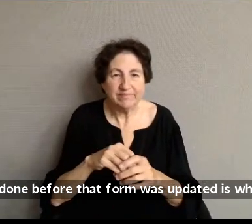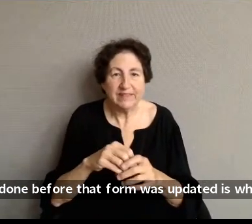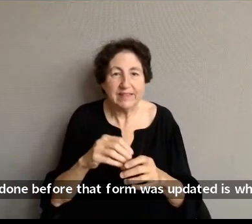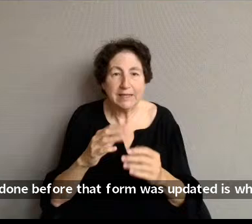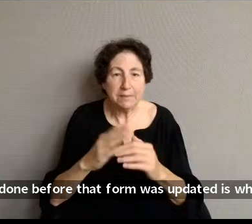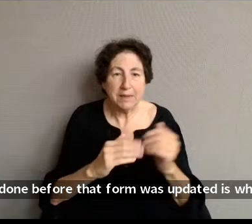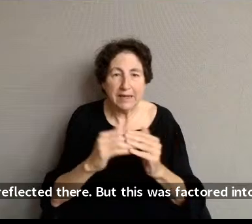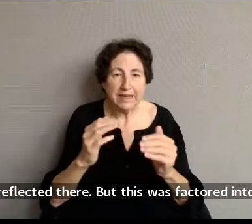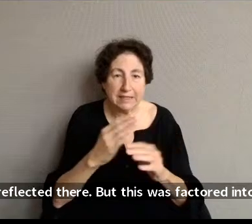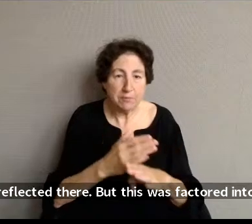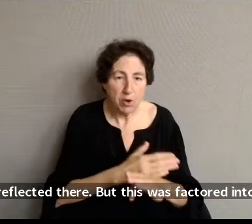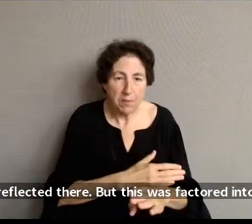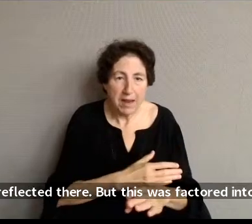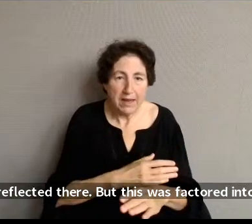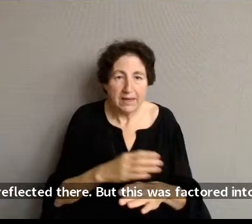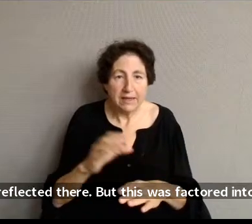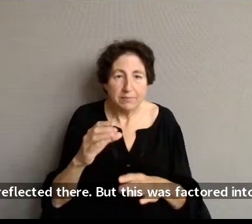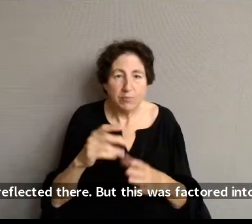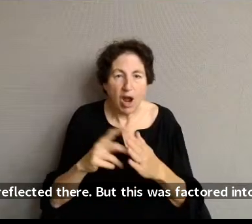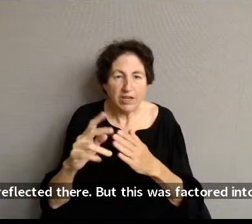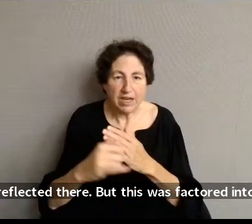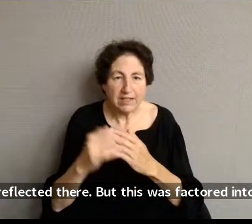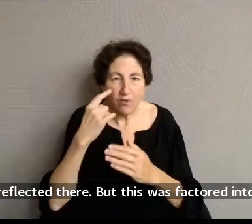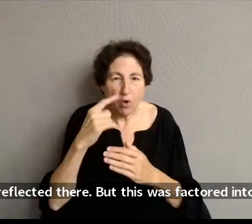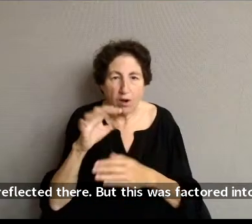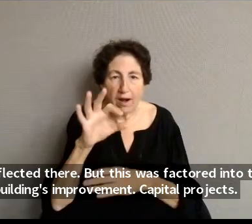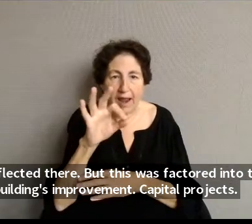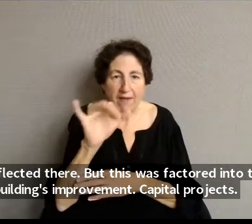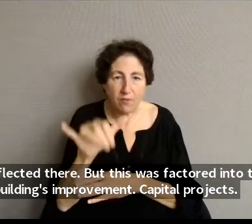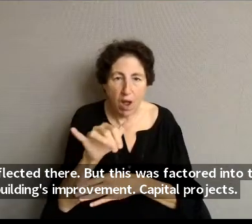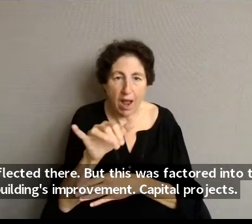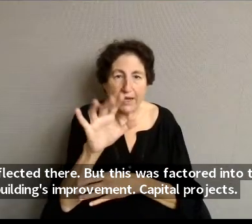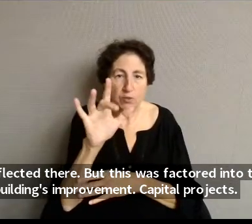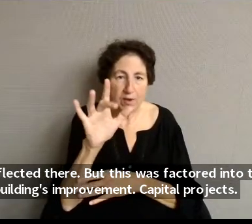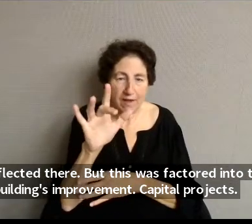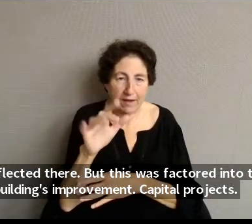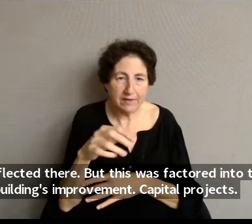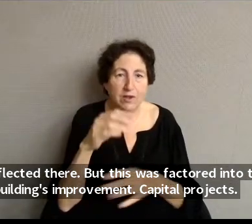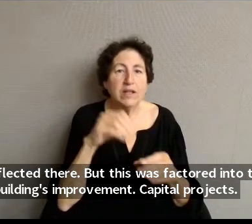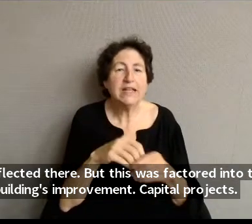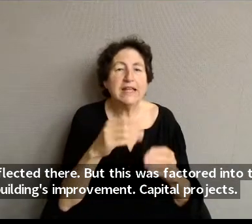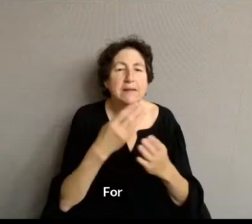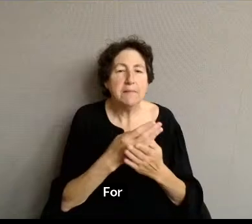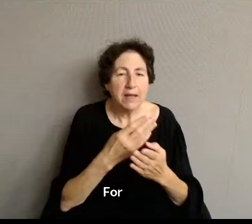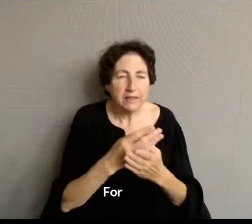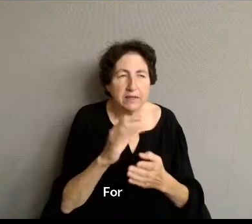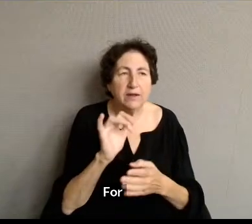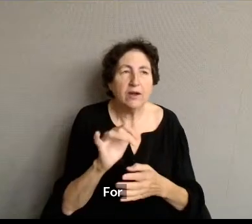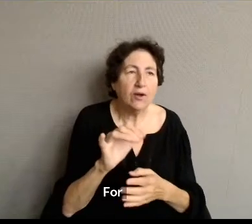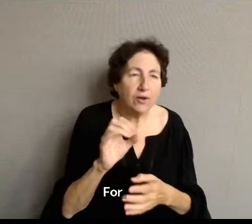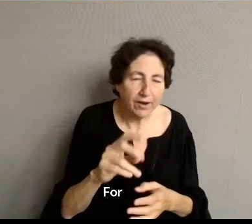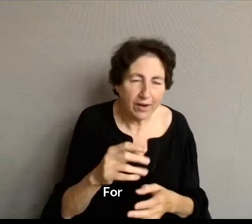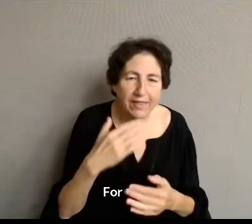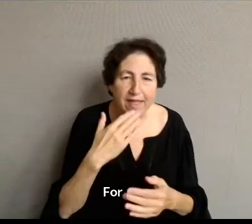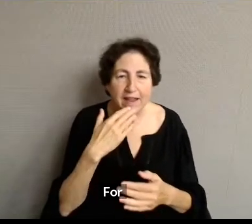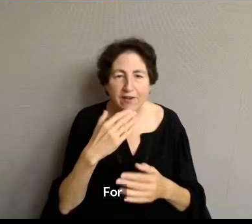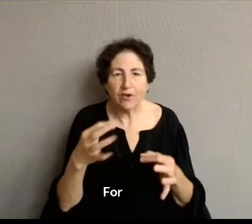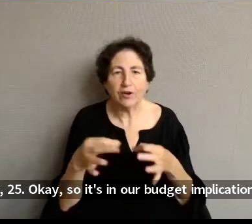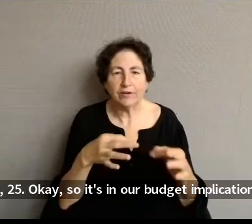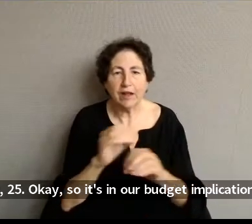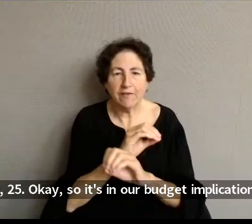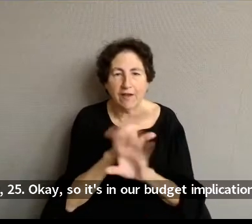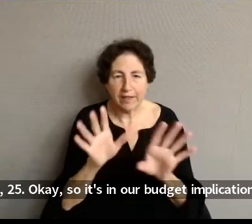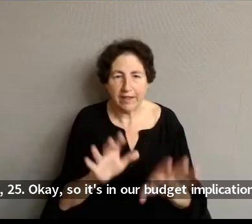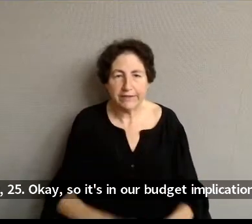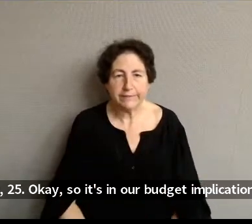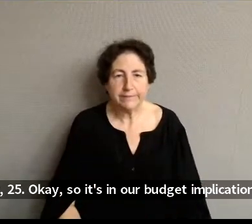buildings improvement capital projects for FY 25. Okay, so it's in our budget. It has safety Mhm. implications. Okay, Yeah. thank you.